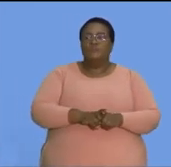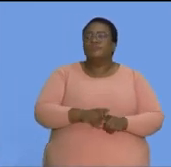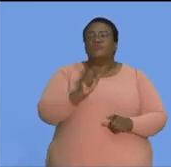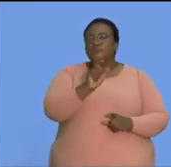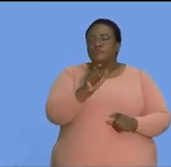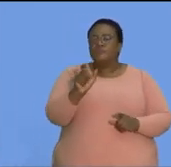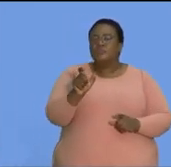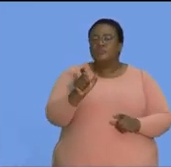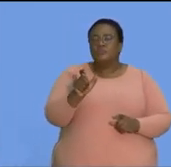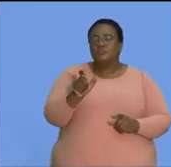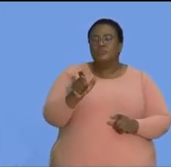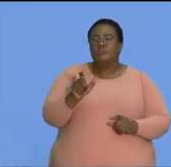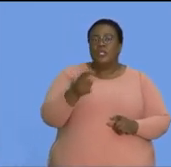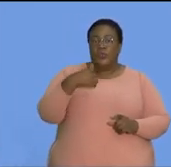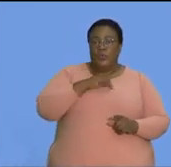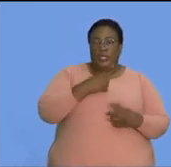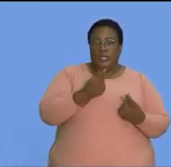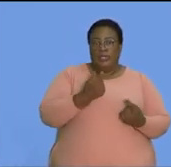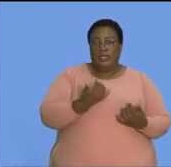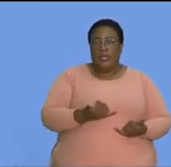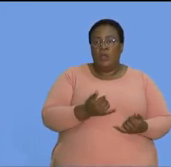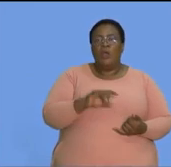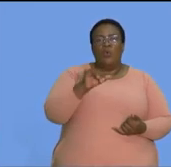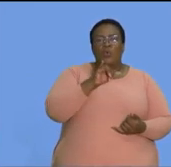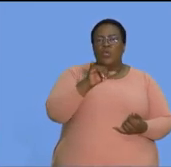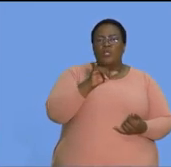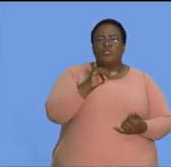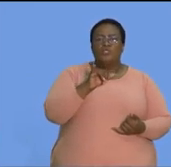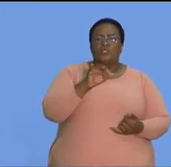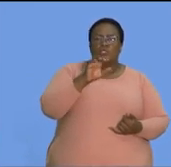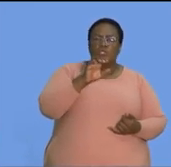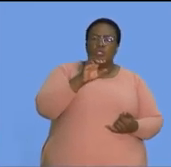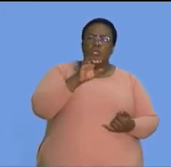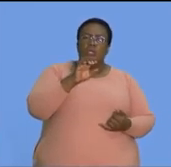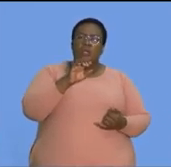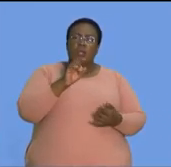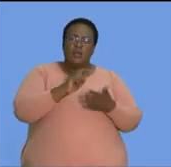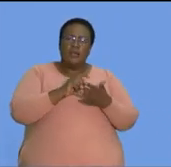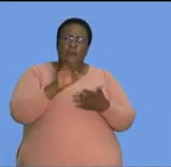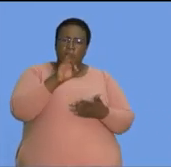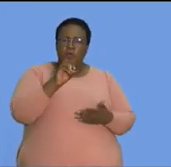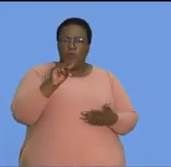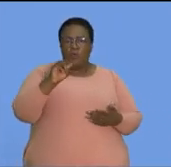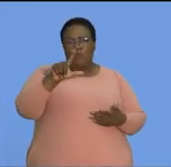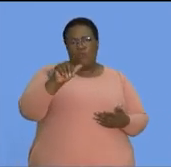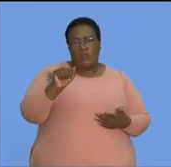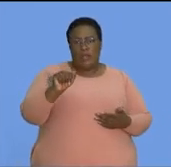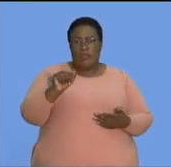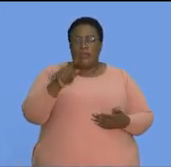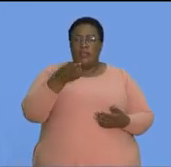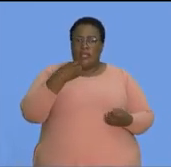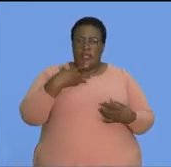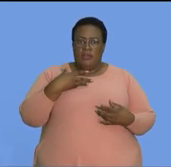that keyword that we just did now, which equation is it then giving you the right to